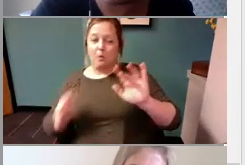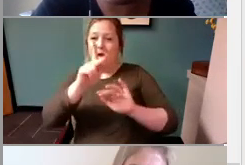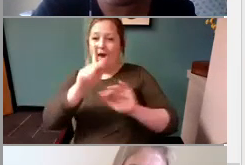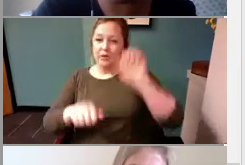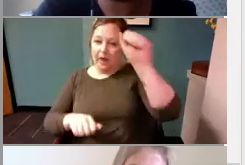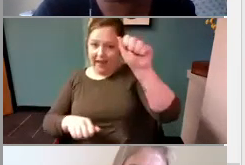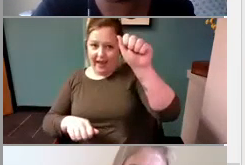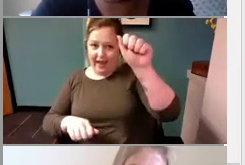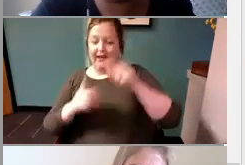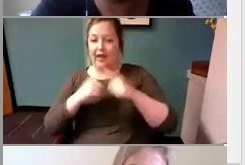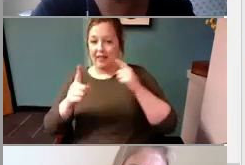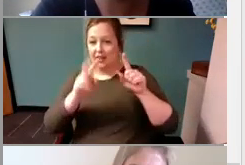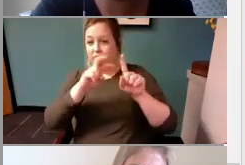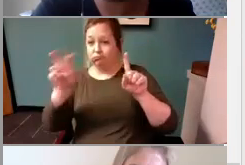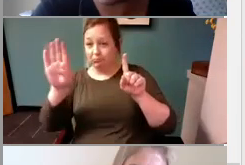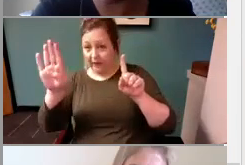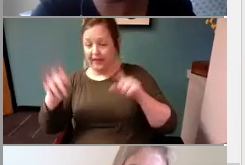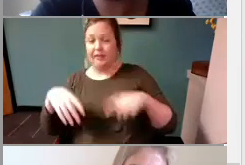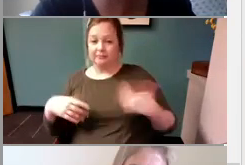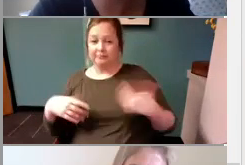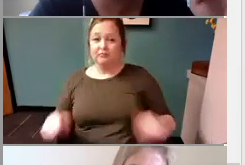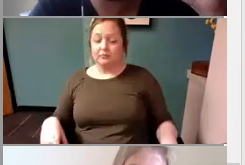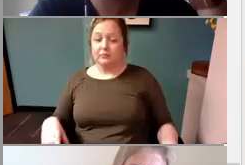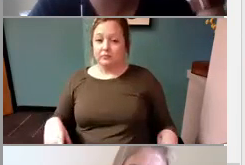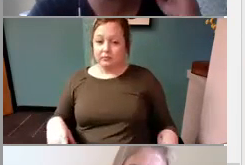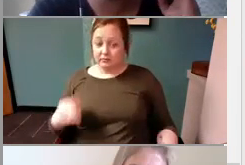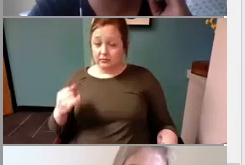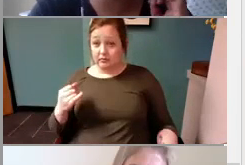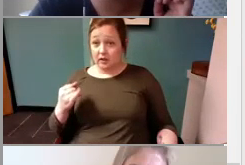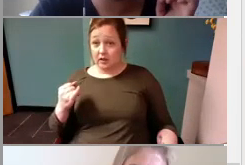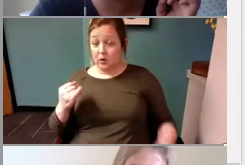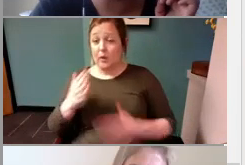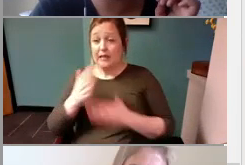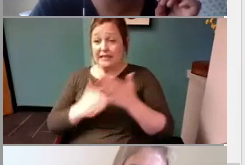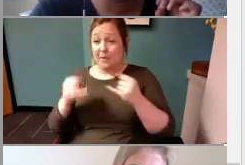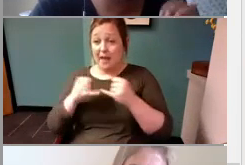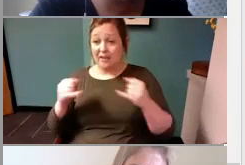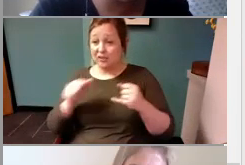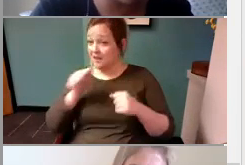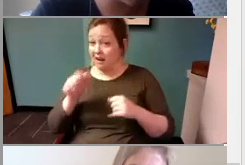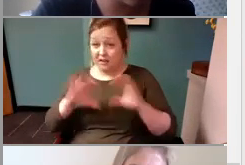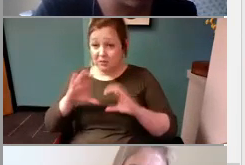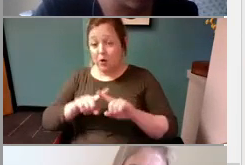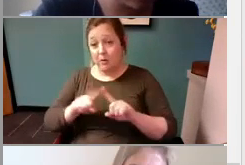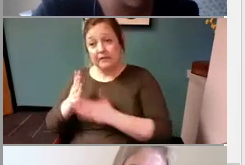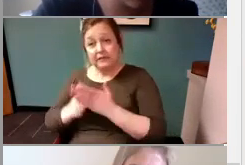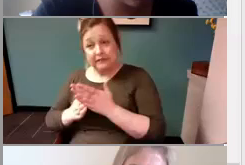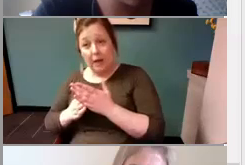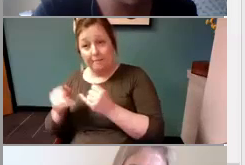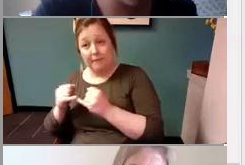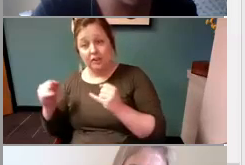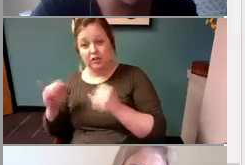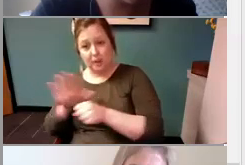But there is an edge that was not explored, but there are edges that have been completely explored by DFS.